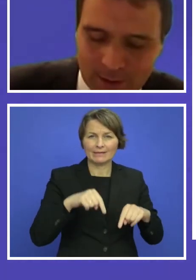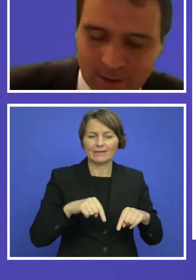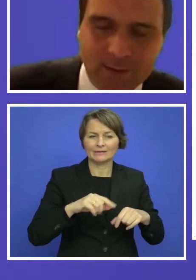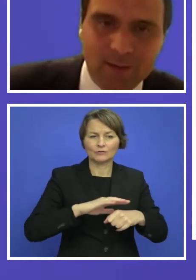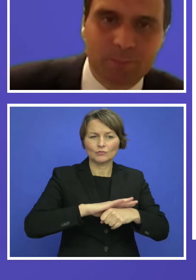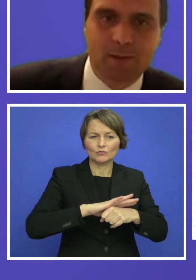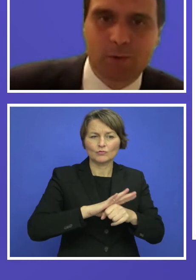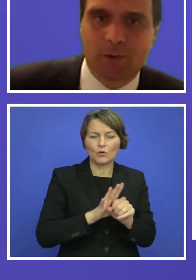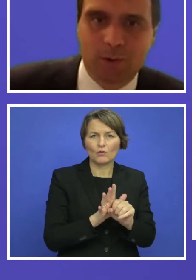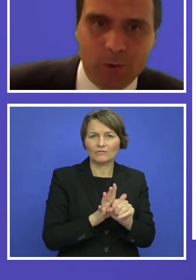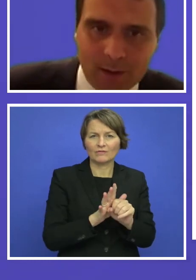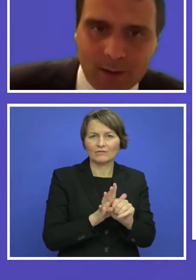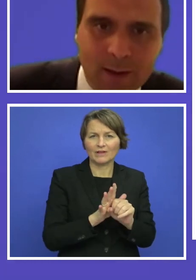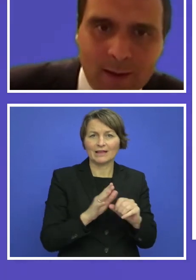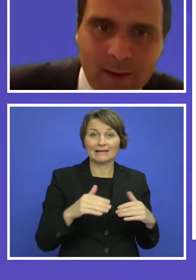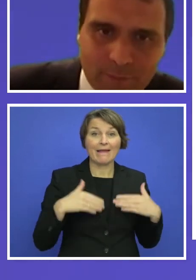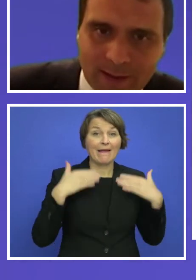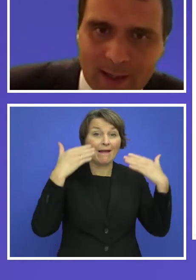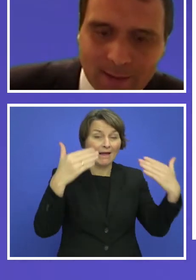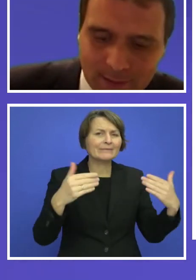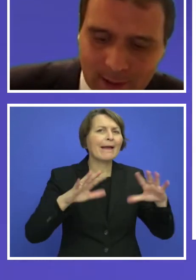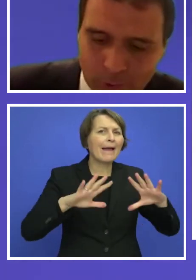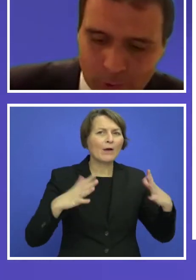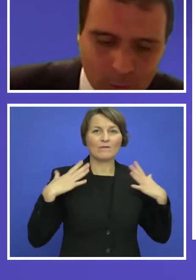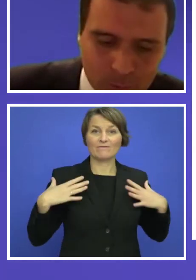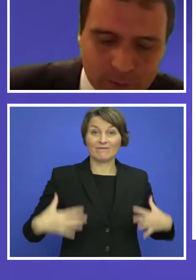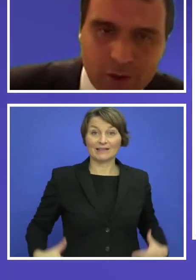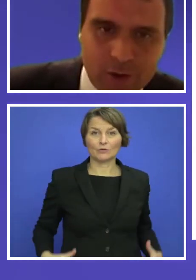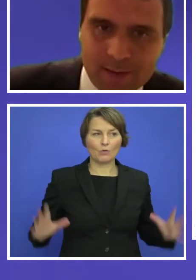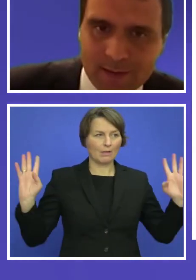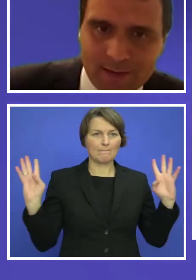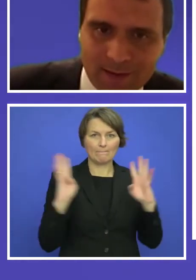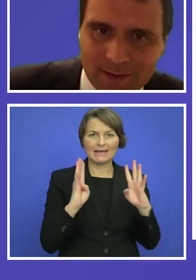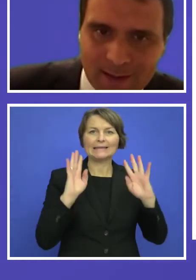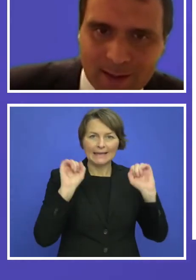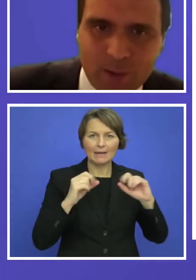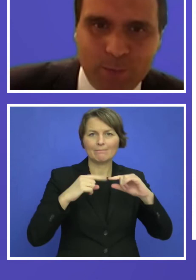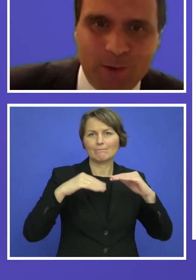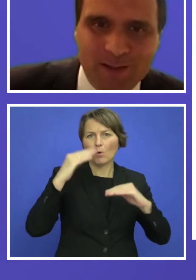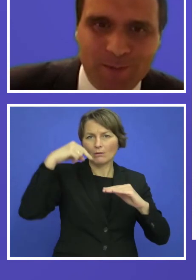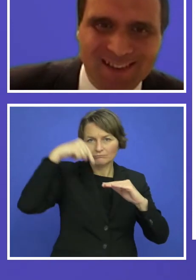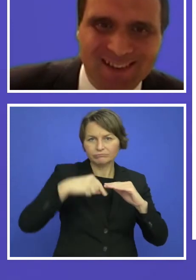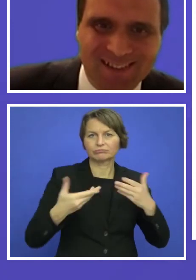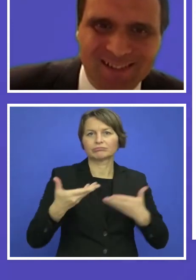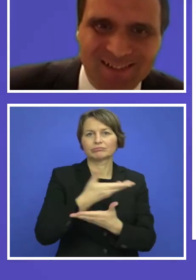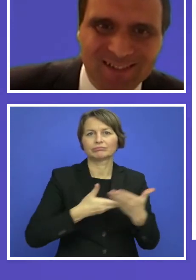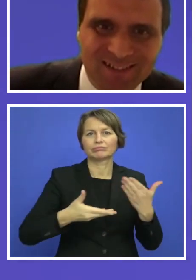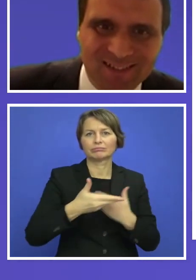from Julia, I need please your final idea, your recommendations in less than 1 minute,